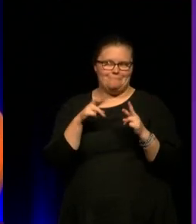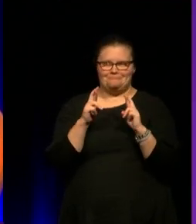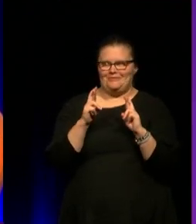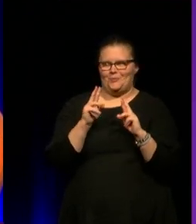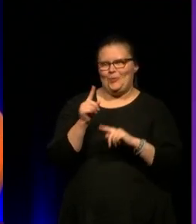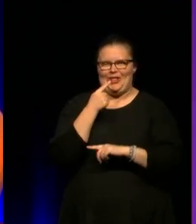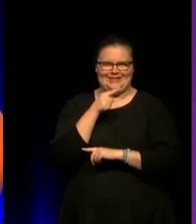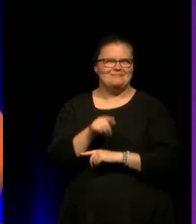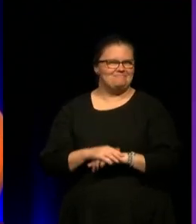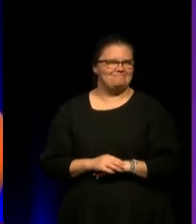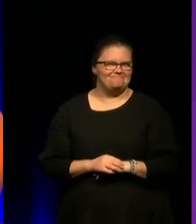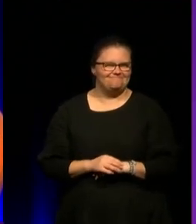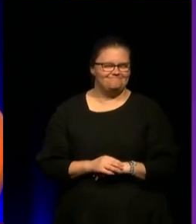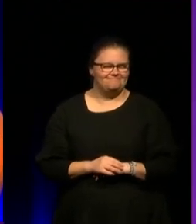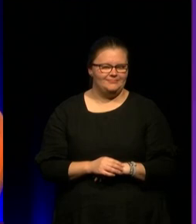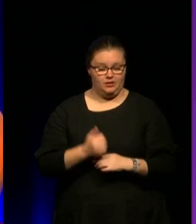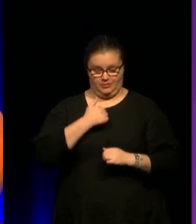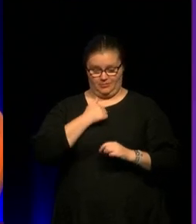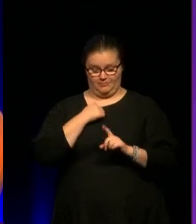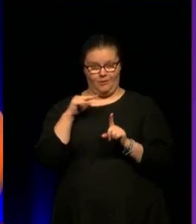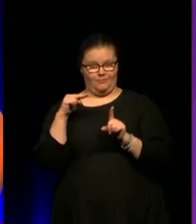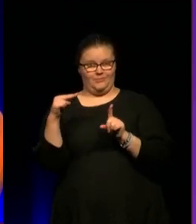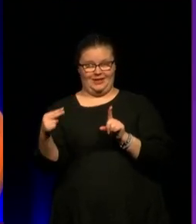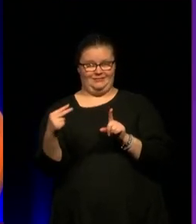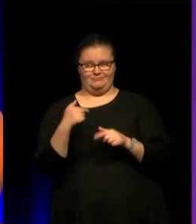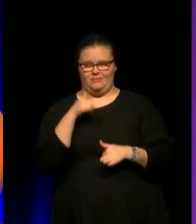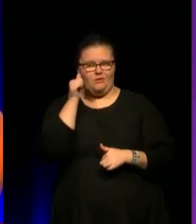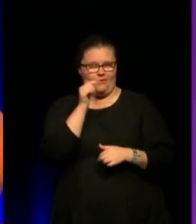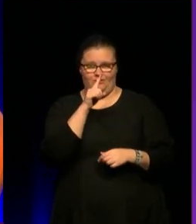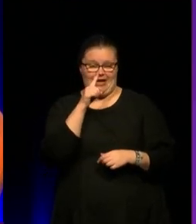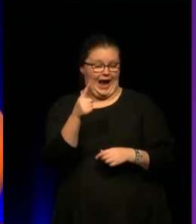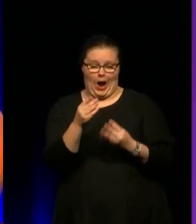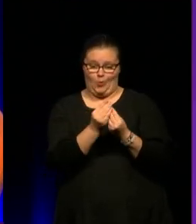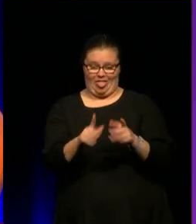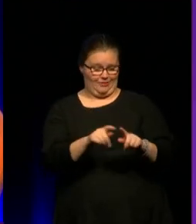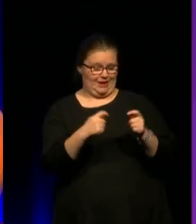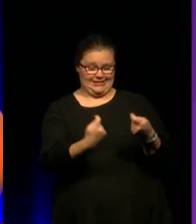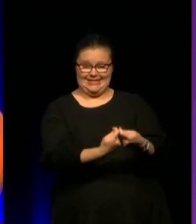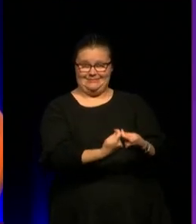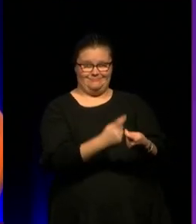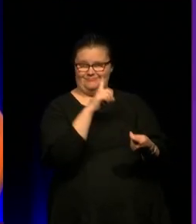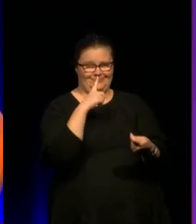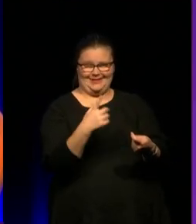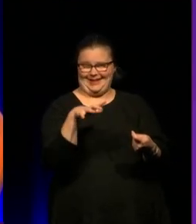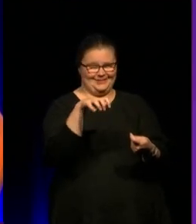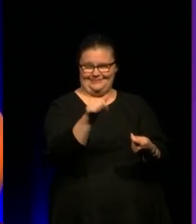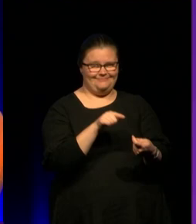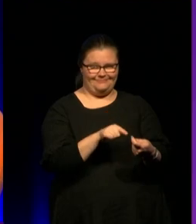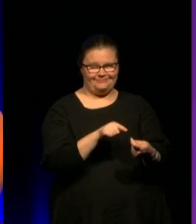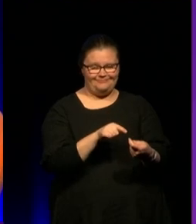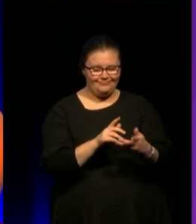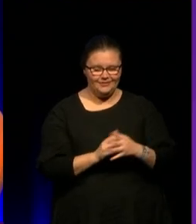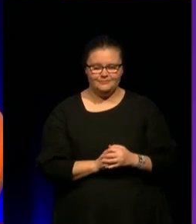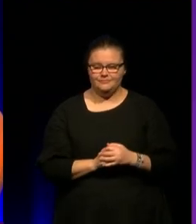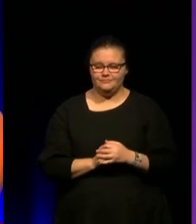I hope that will be the case. From my perspective, I know that wouldn't have happened without them. And so if they